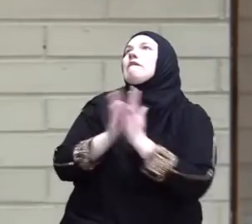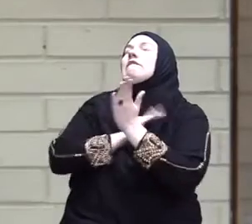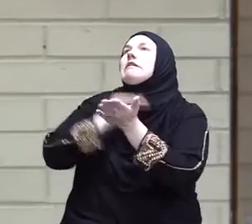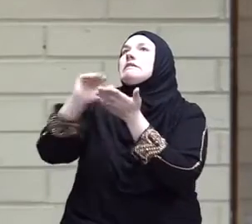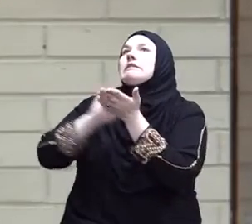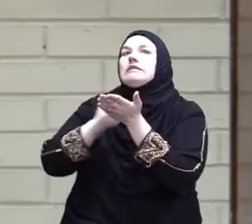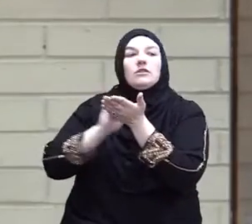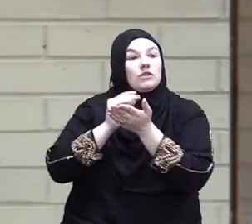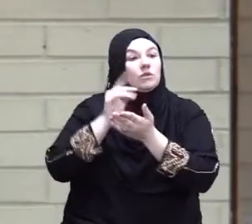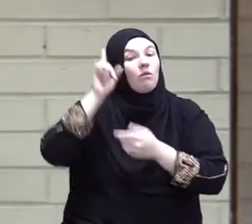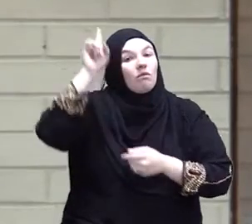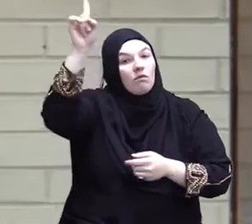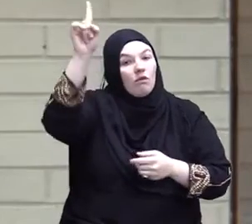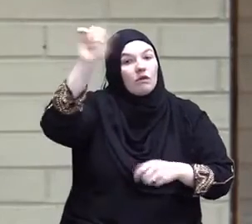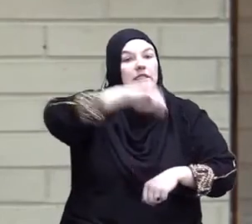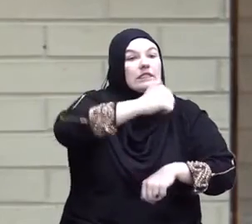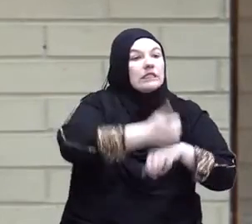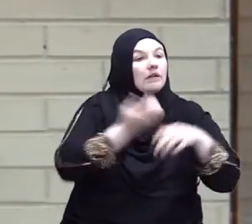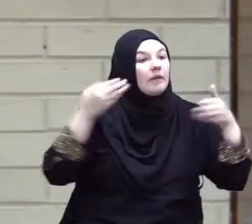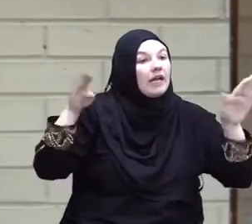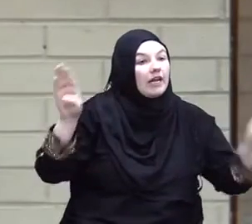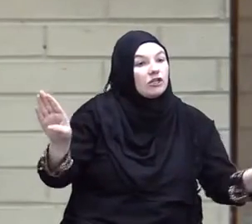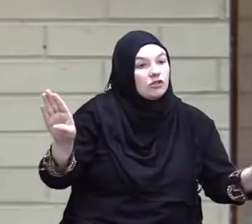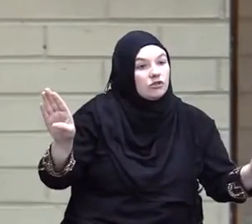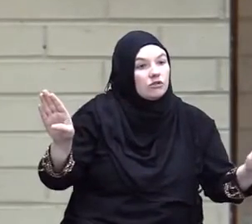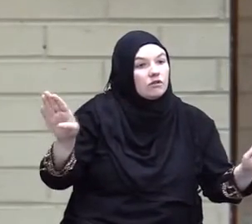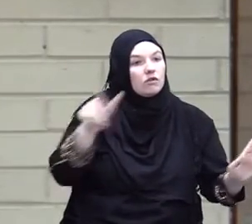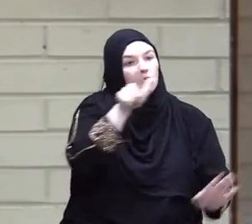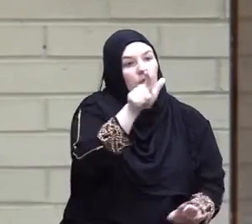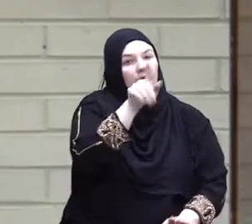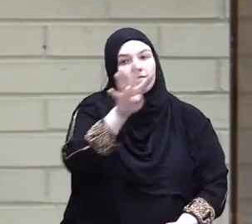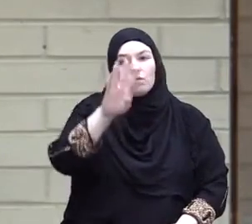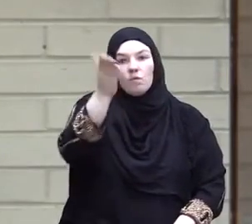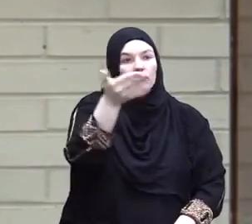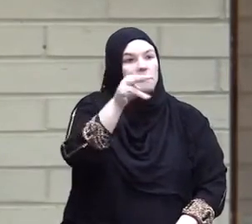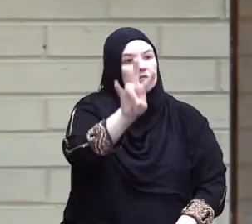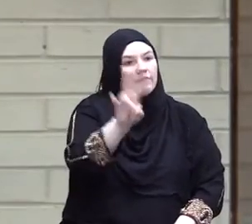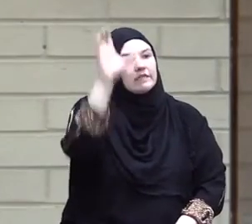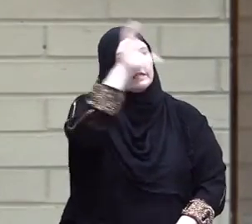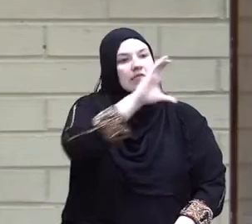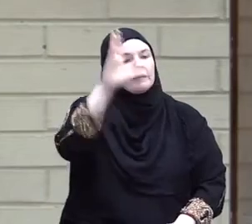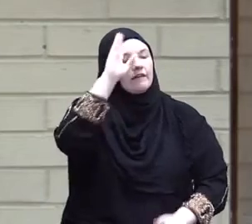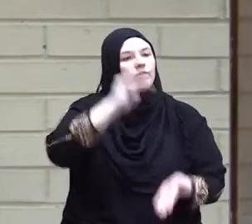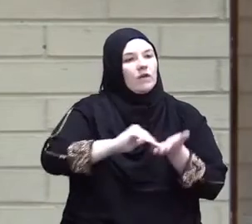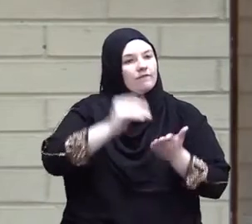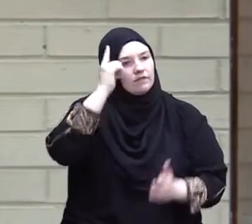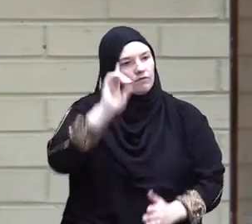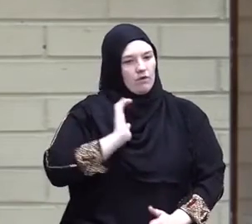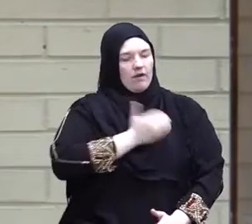angels 24/7 seeking Allah's forgiveness for the believers.